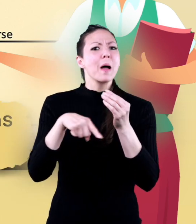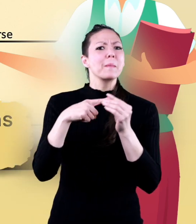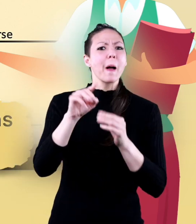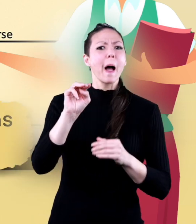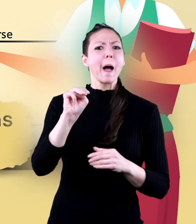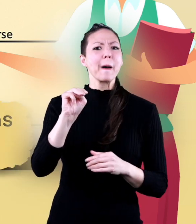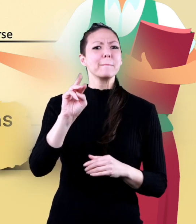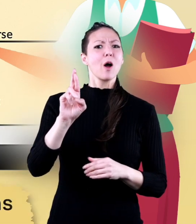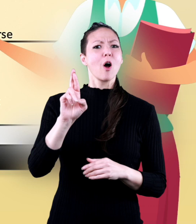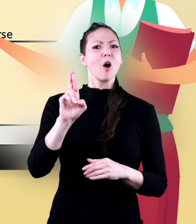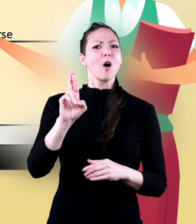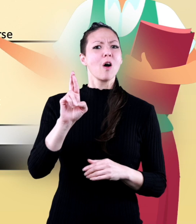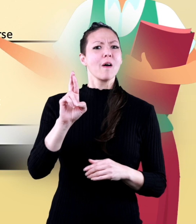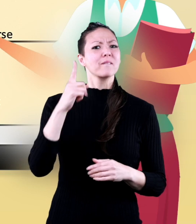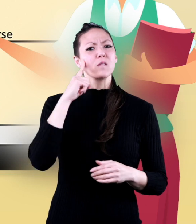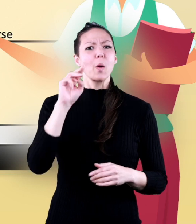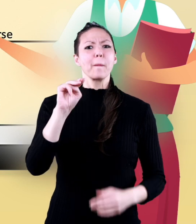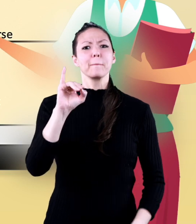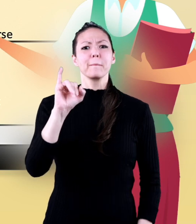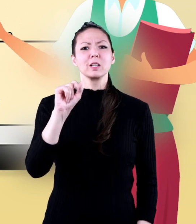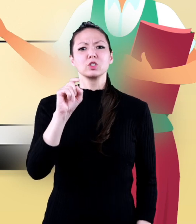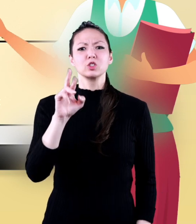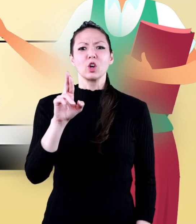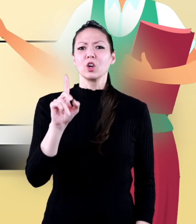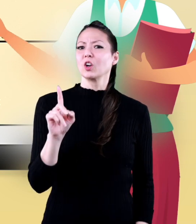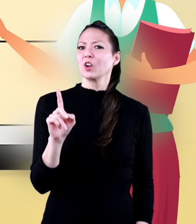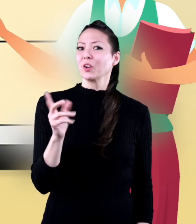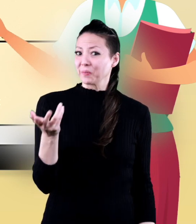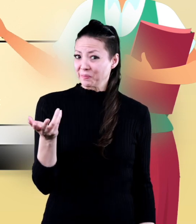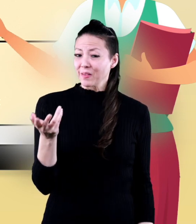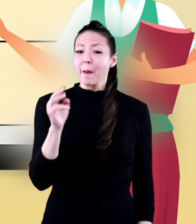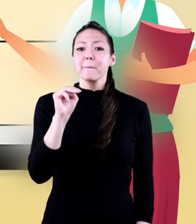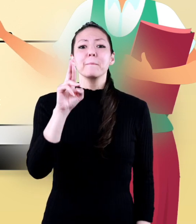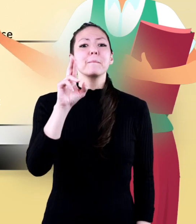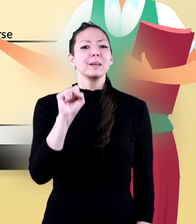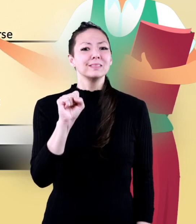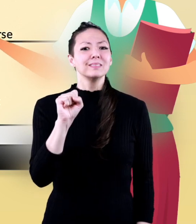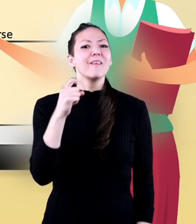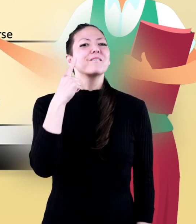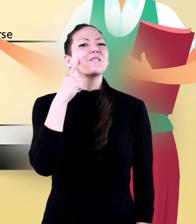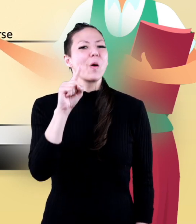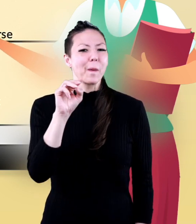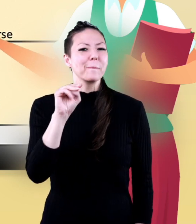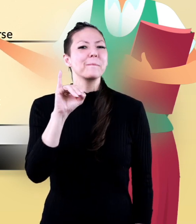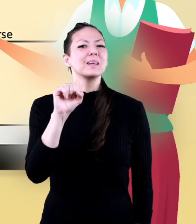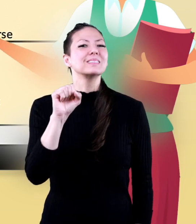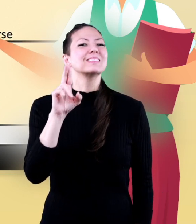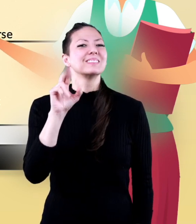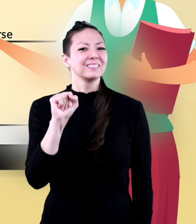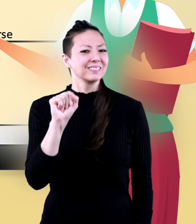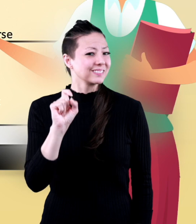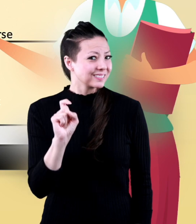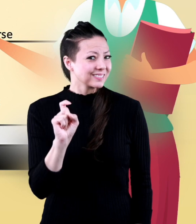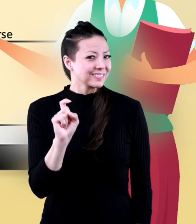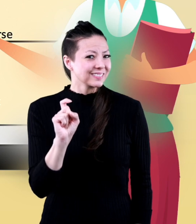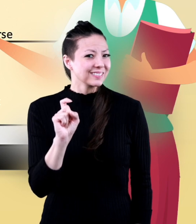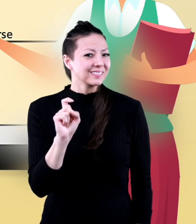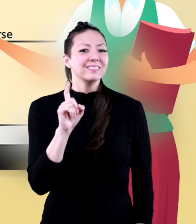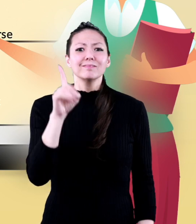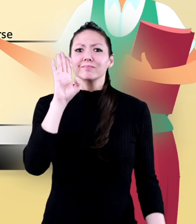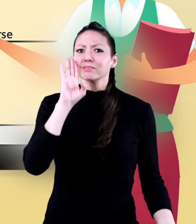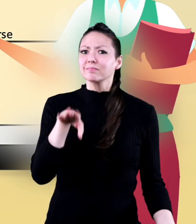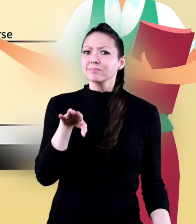How about MR period for Mr. and MRS for